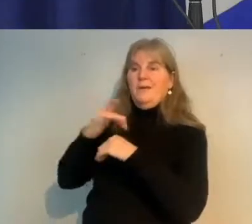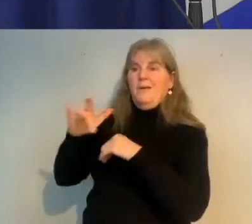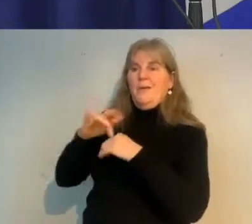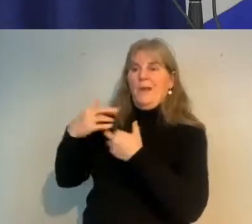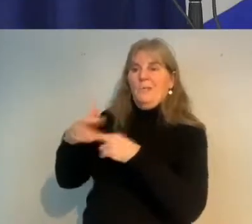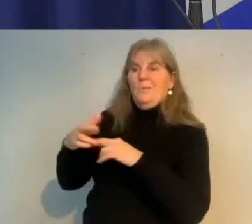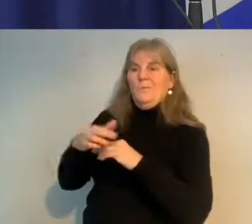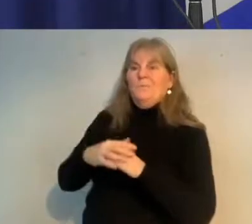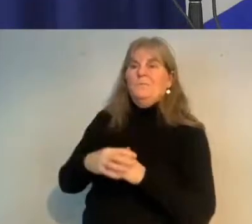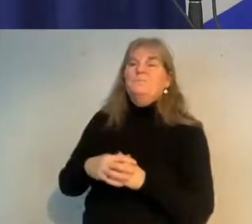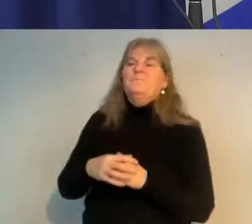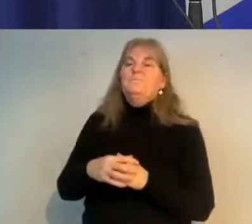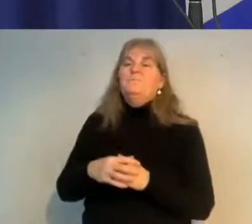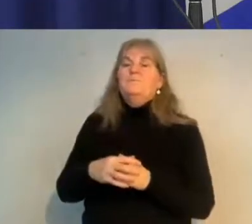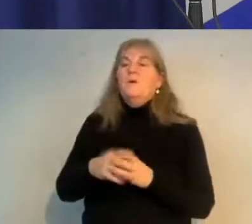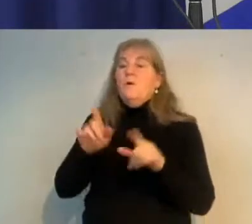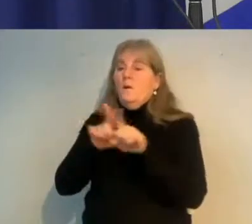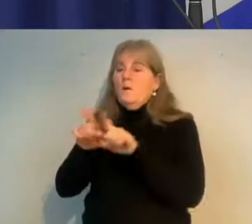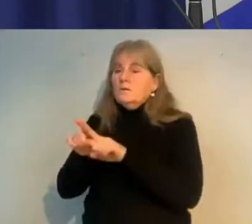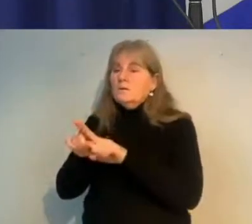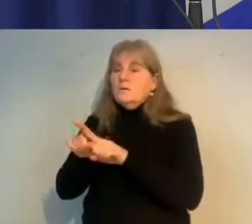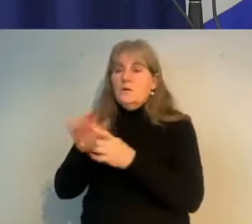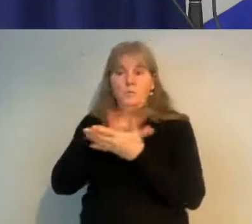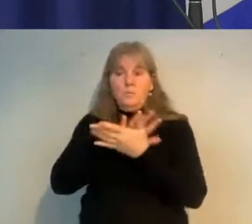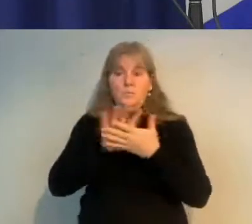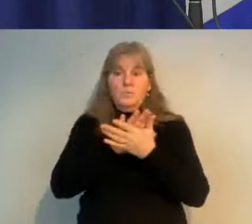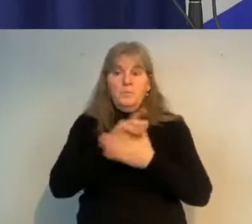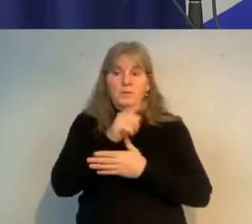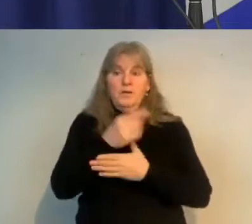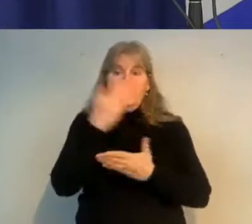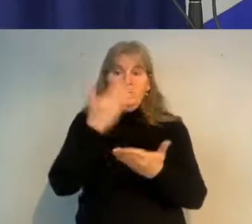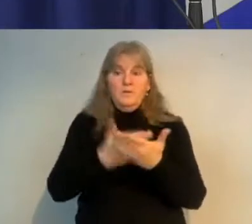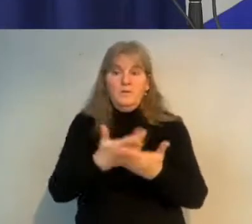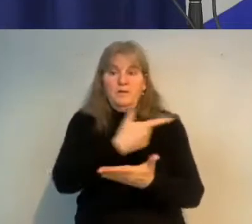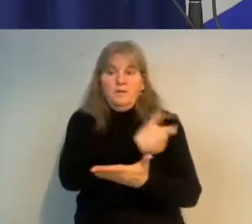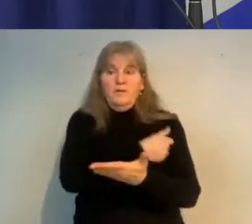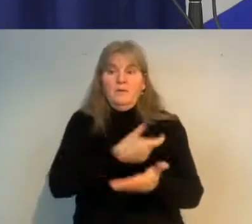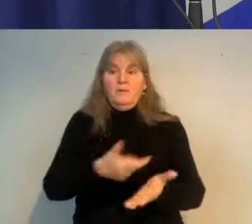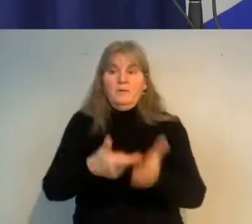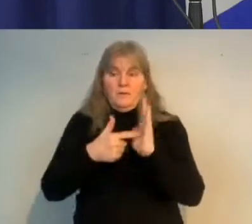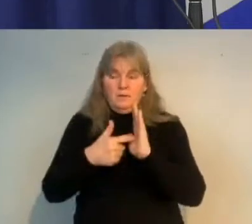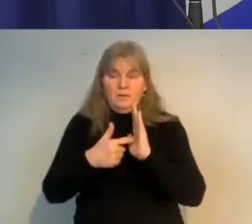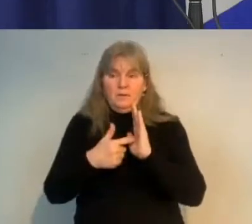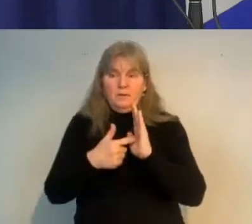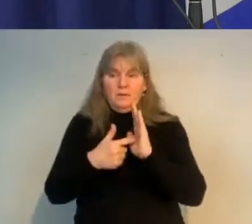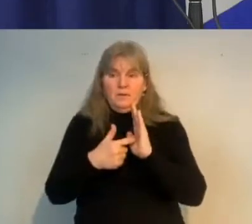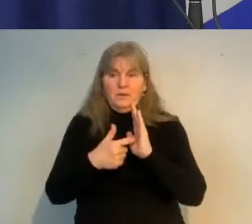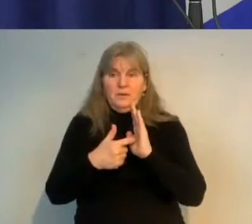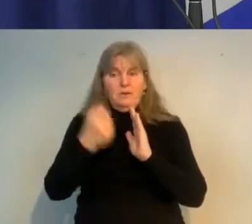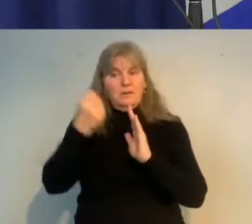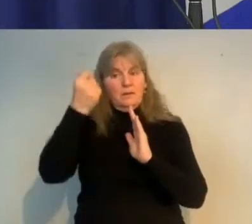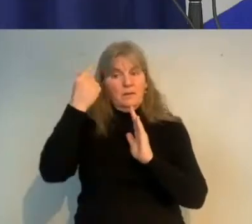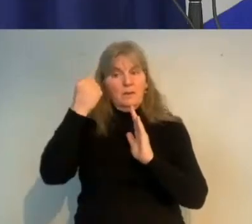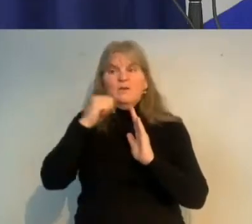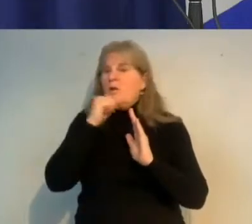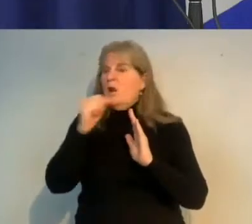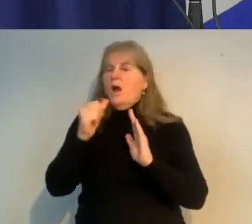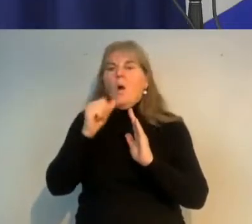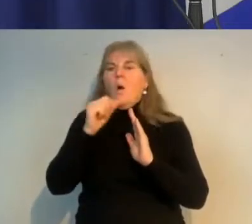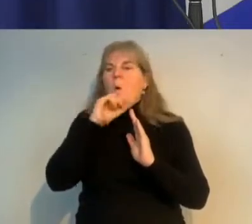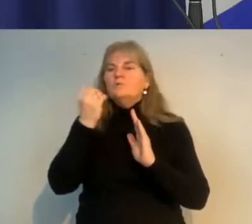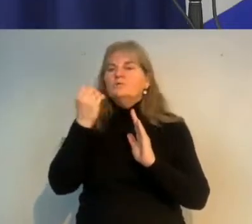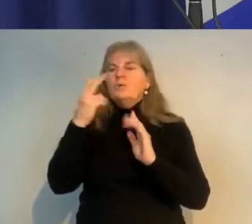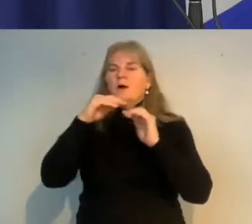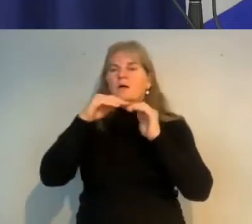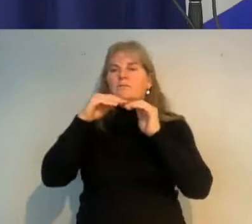at movie theaters, proof of vaccination is required, except for children under 12 years and 4 months.